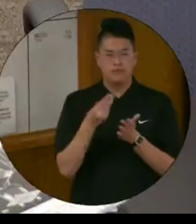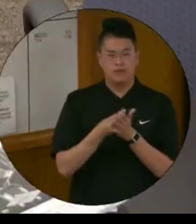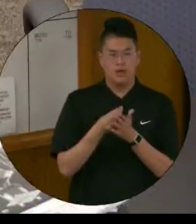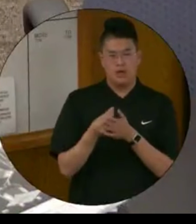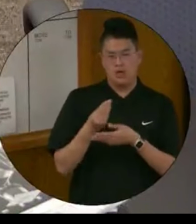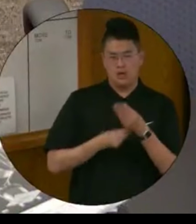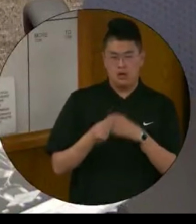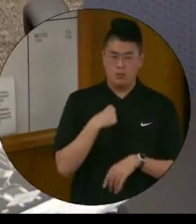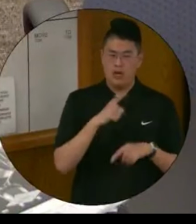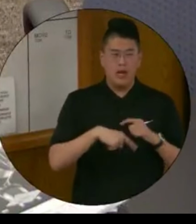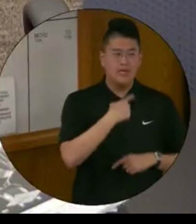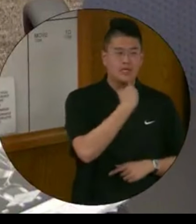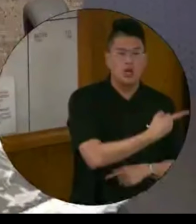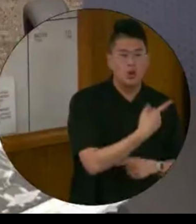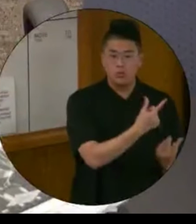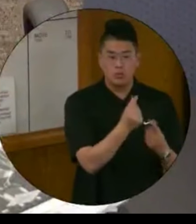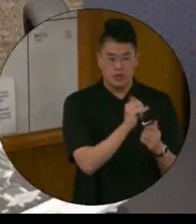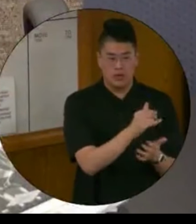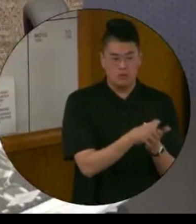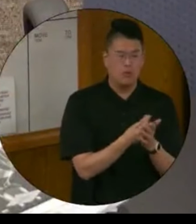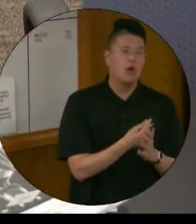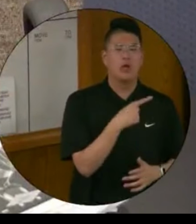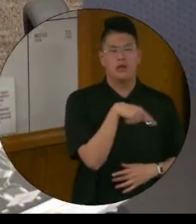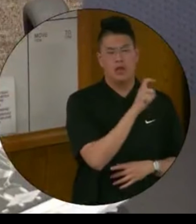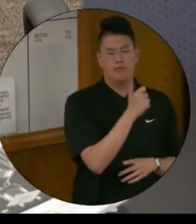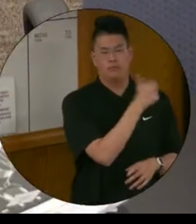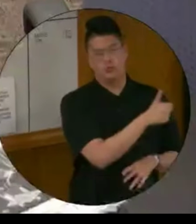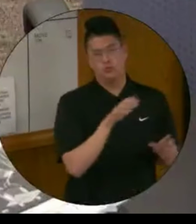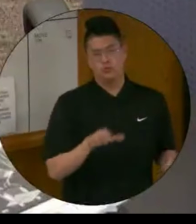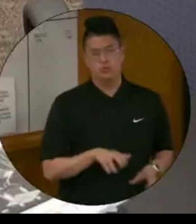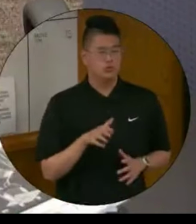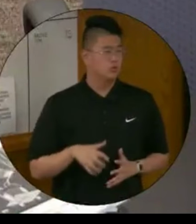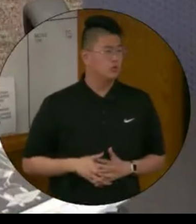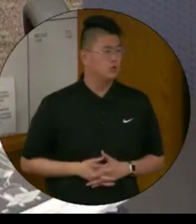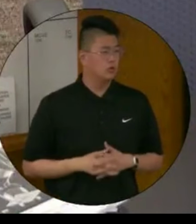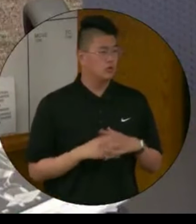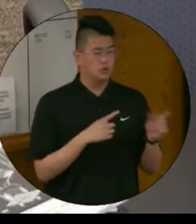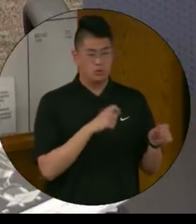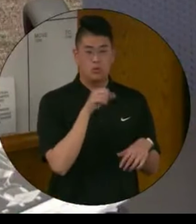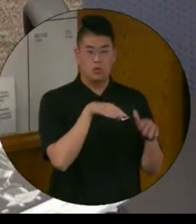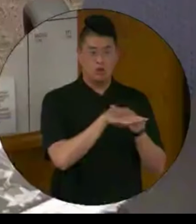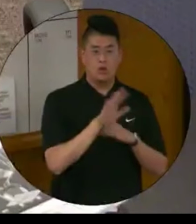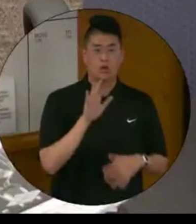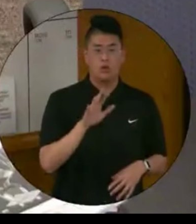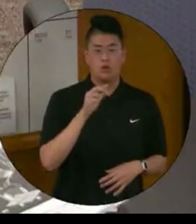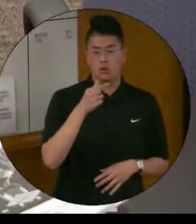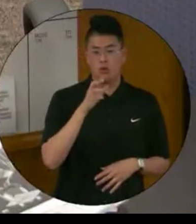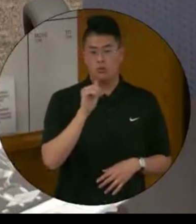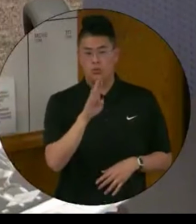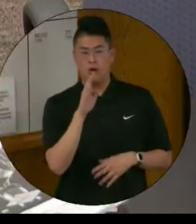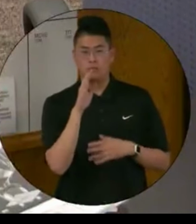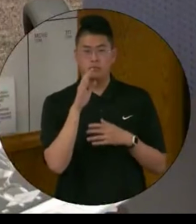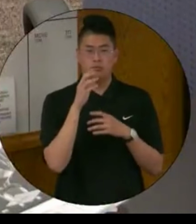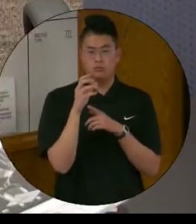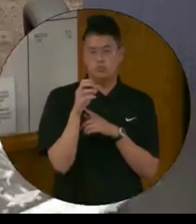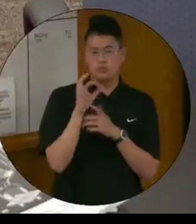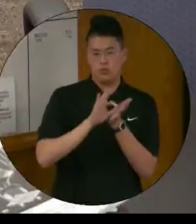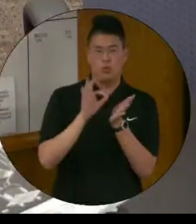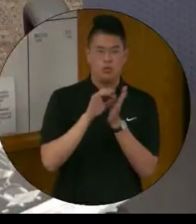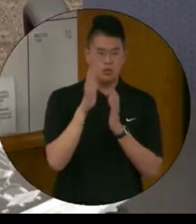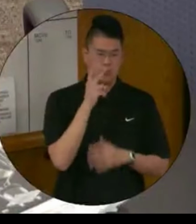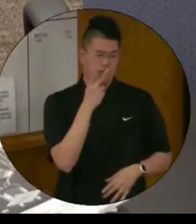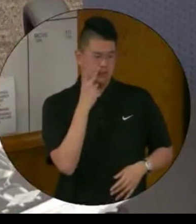out. With this grad score, they'll have access to the grad score, and they'll be able to see their ranking all the way down and be able to kind of